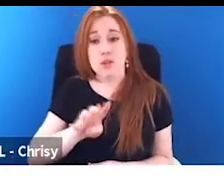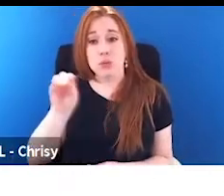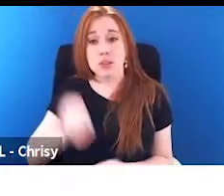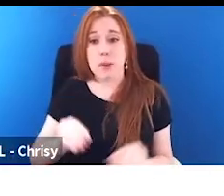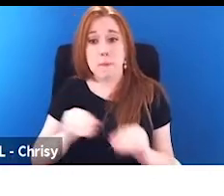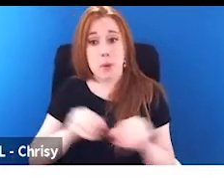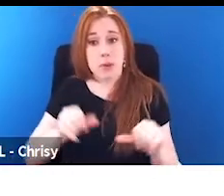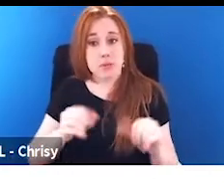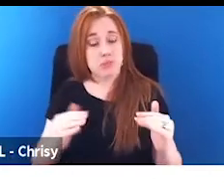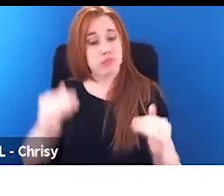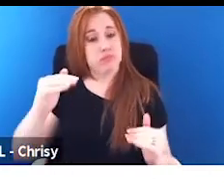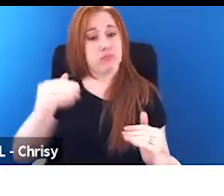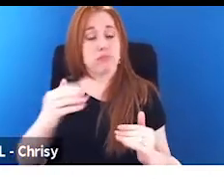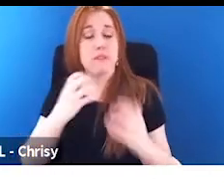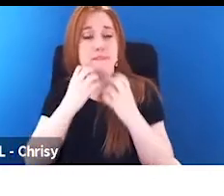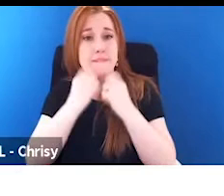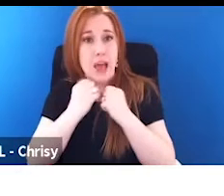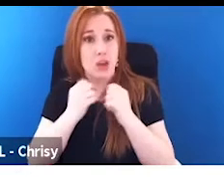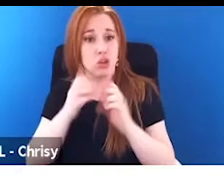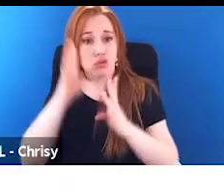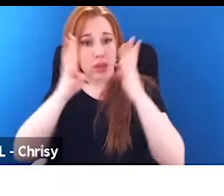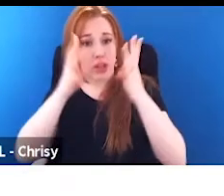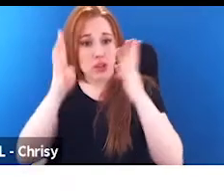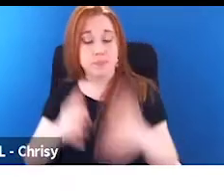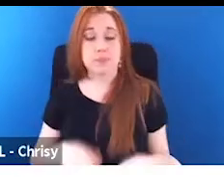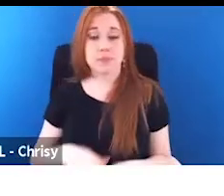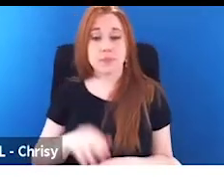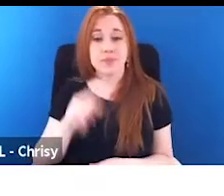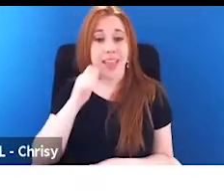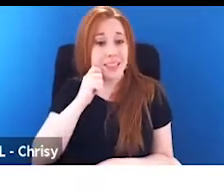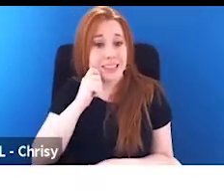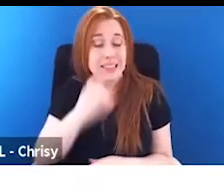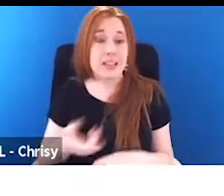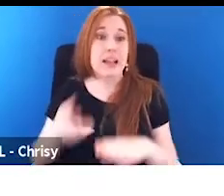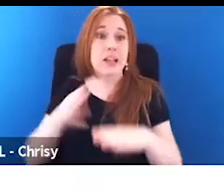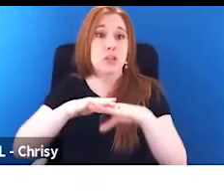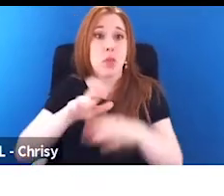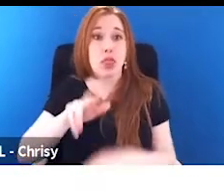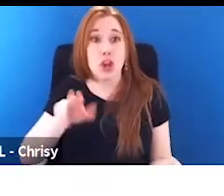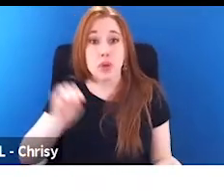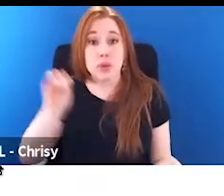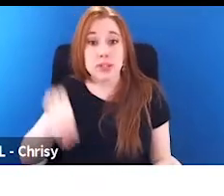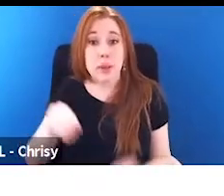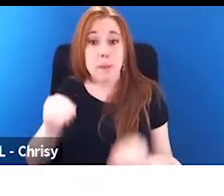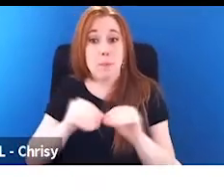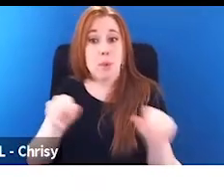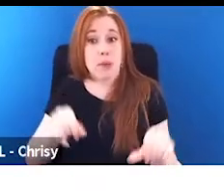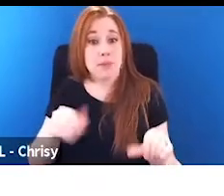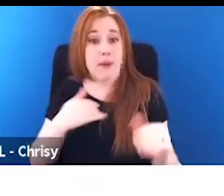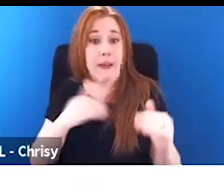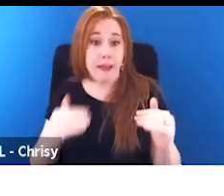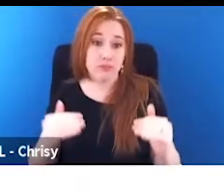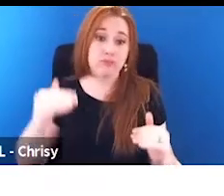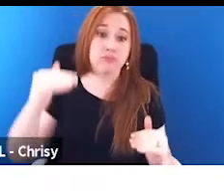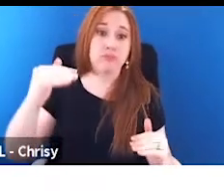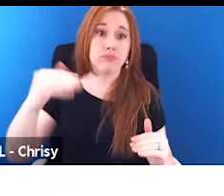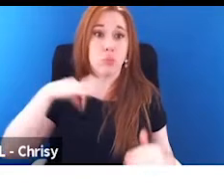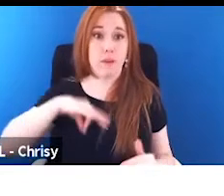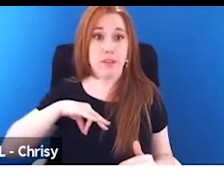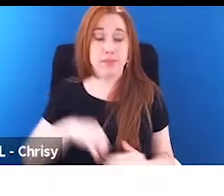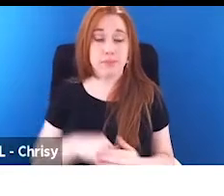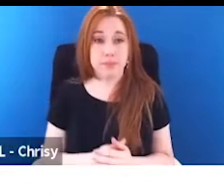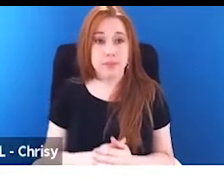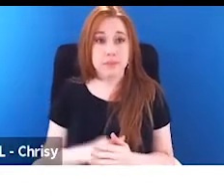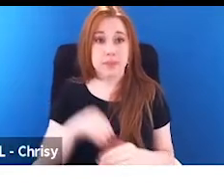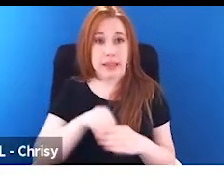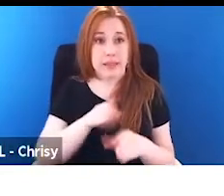creation. When we start to talk about ethnicity, that jumps up to 33% more likely to have industry-leading profitability. And so the